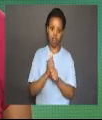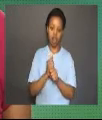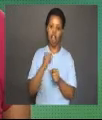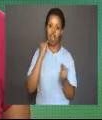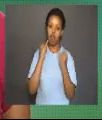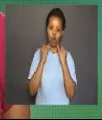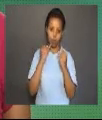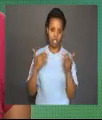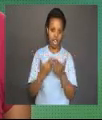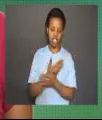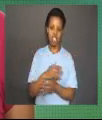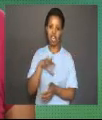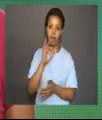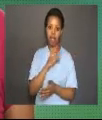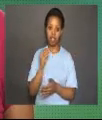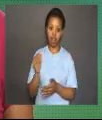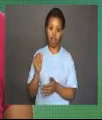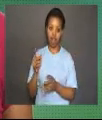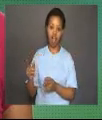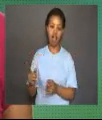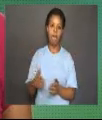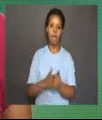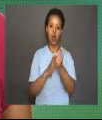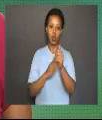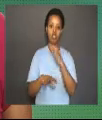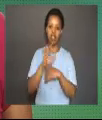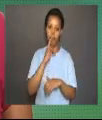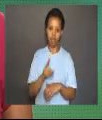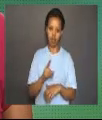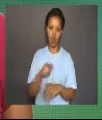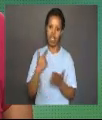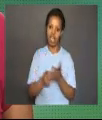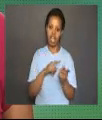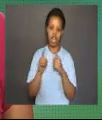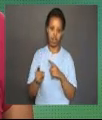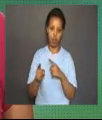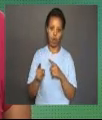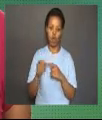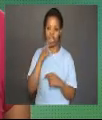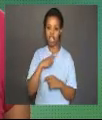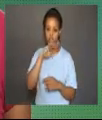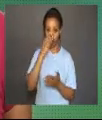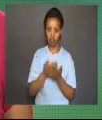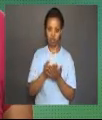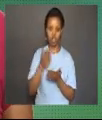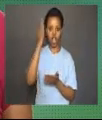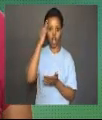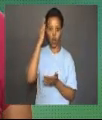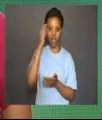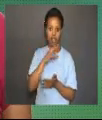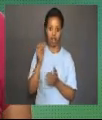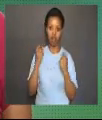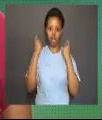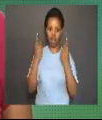information and principles which can increase human knowledge and